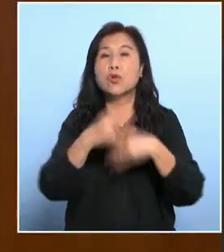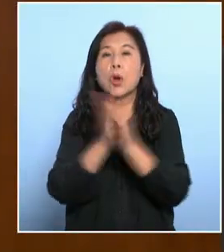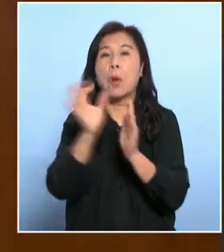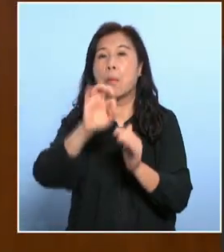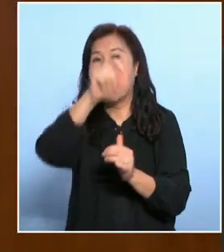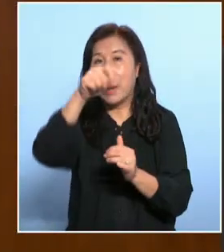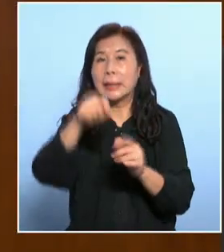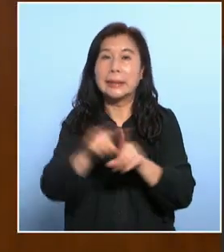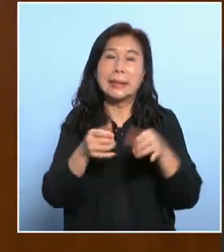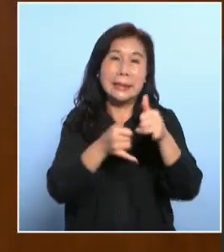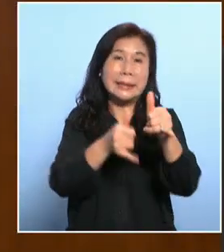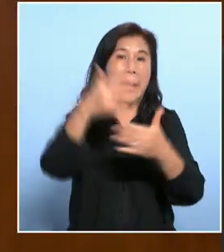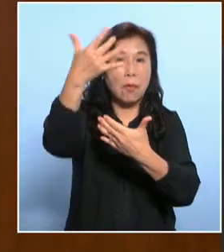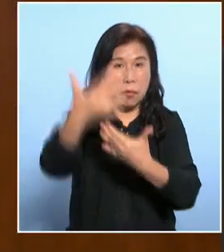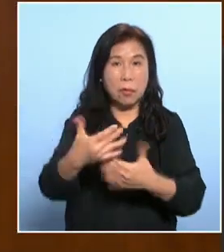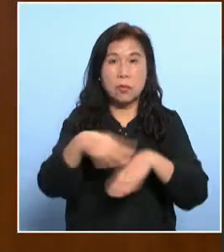2 months.